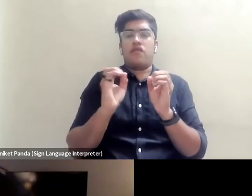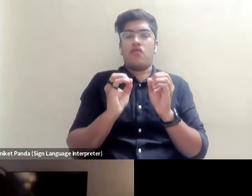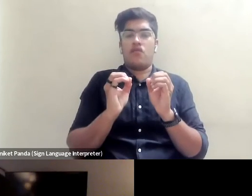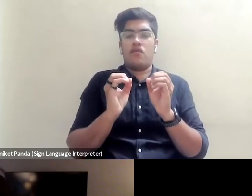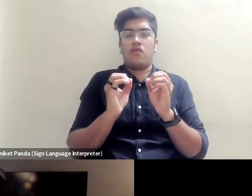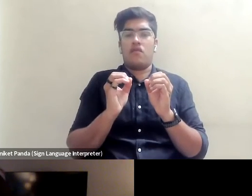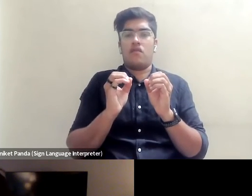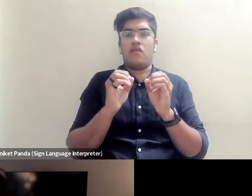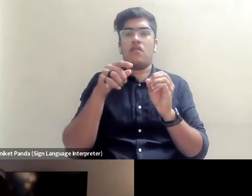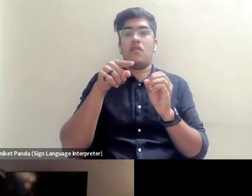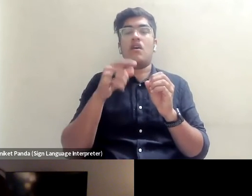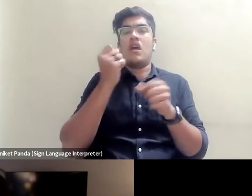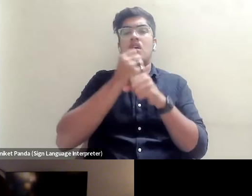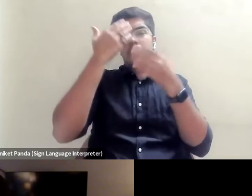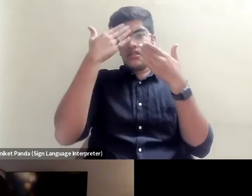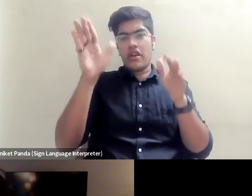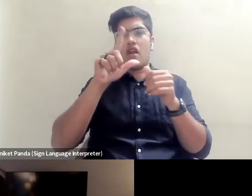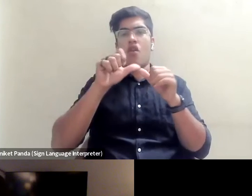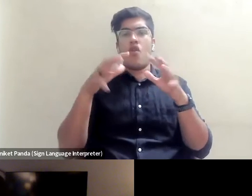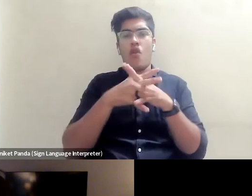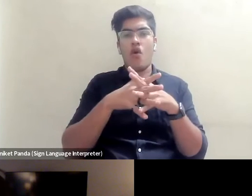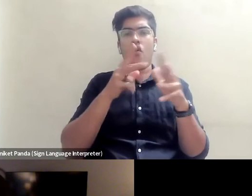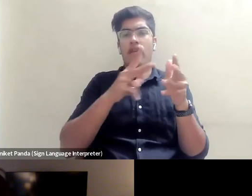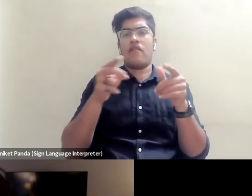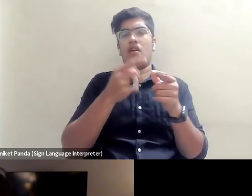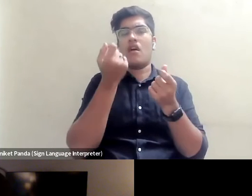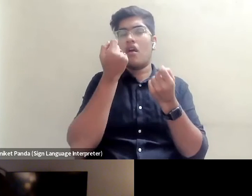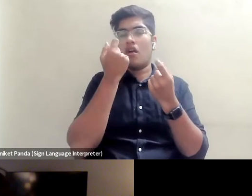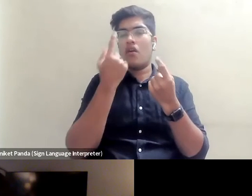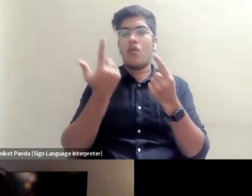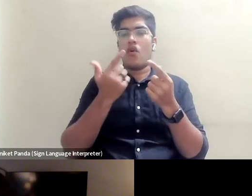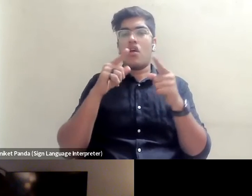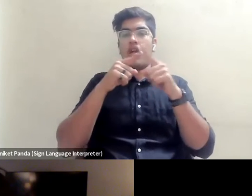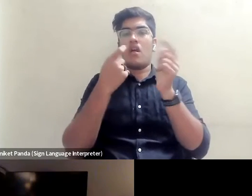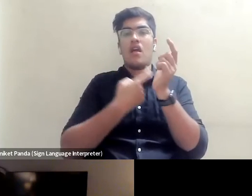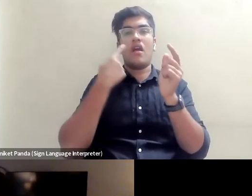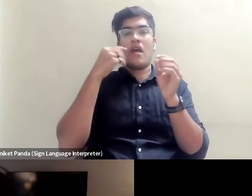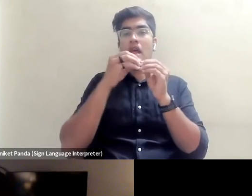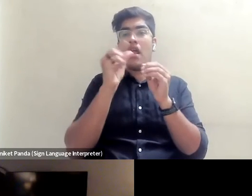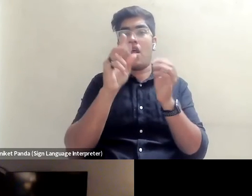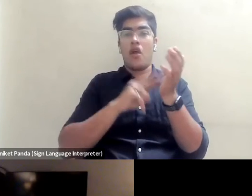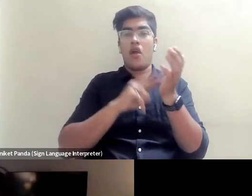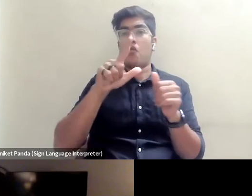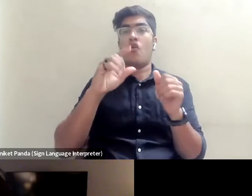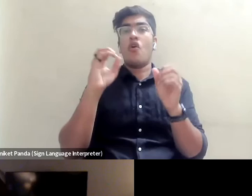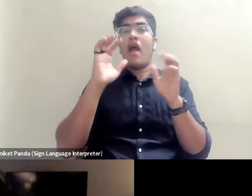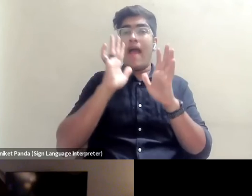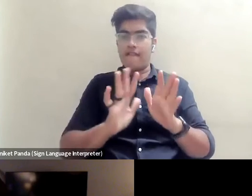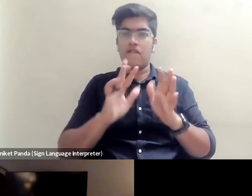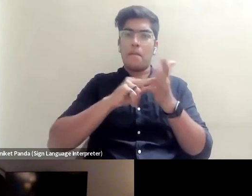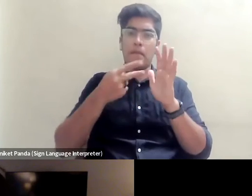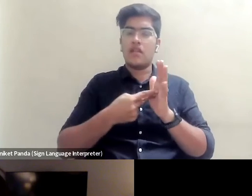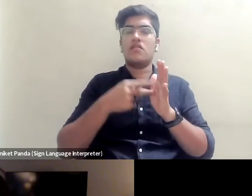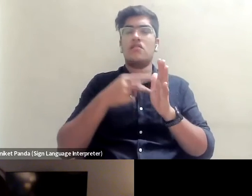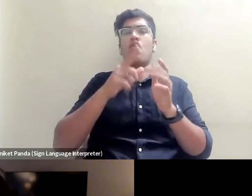laws, but in my understanding, no tribunal should exist without a legislative home. And